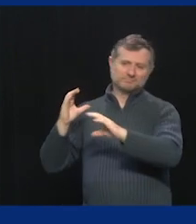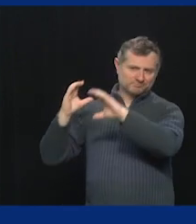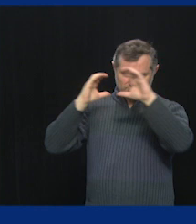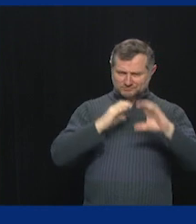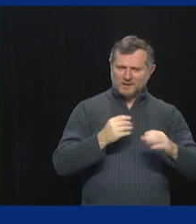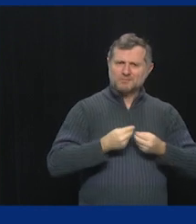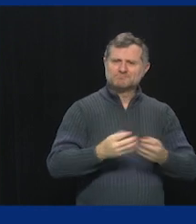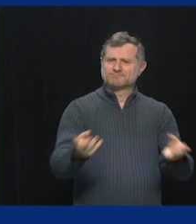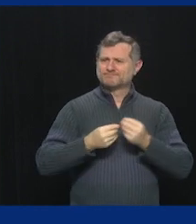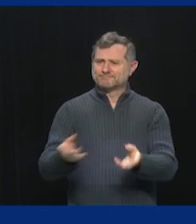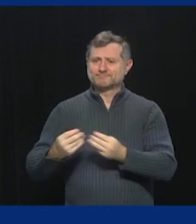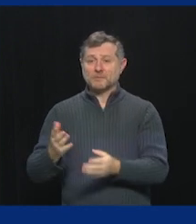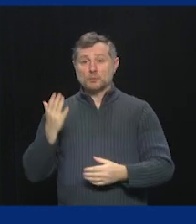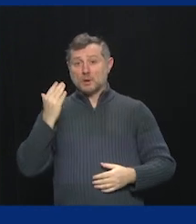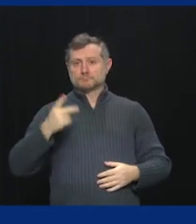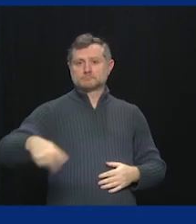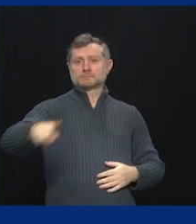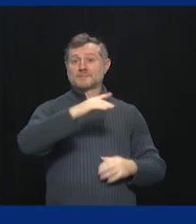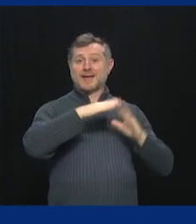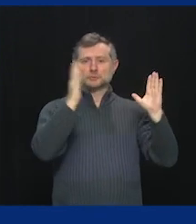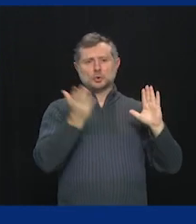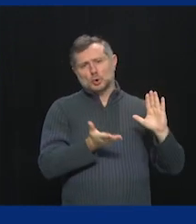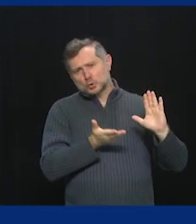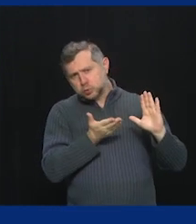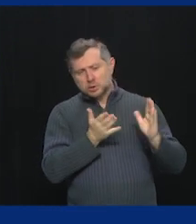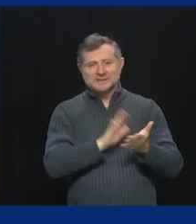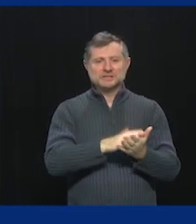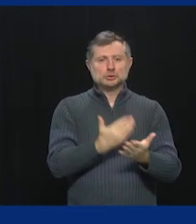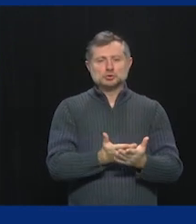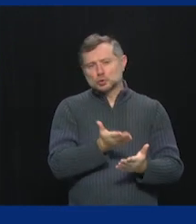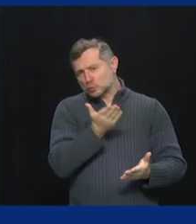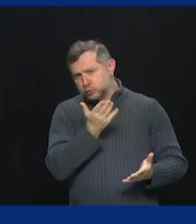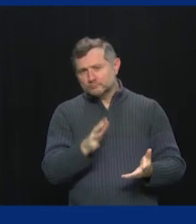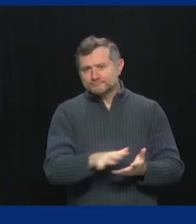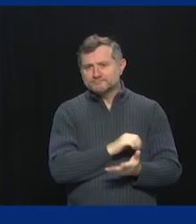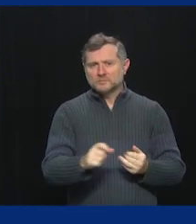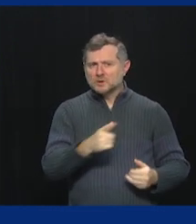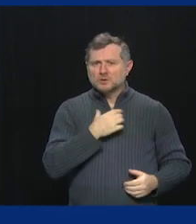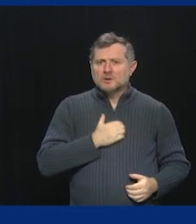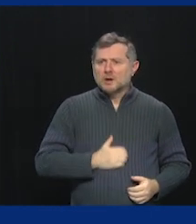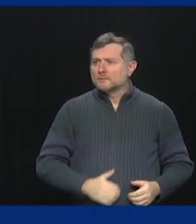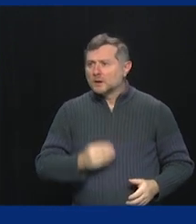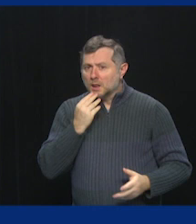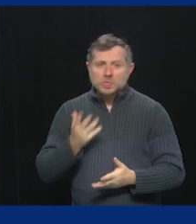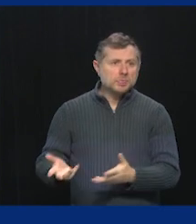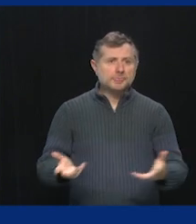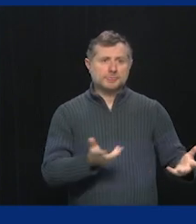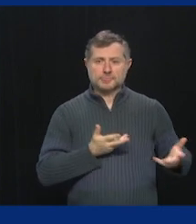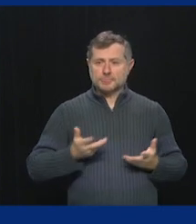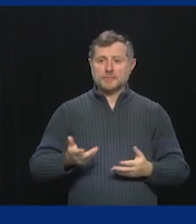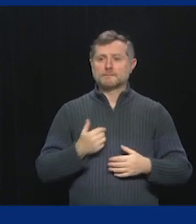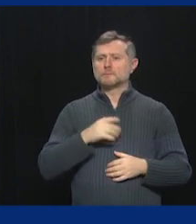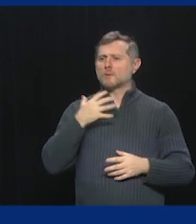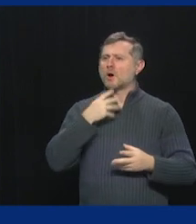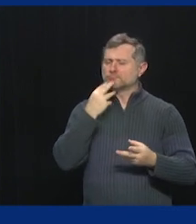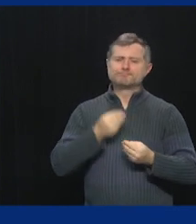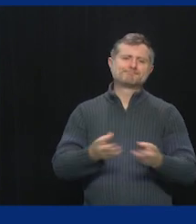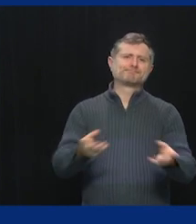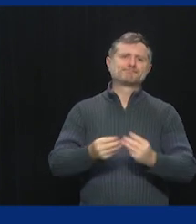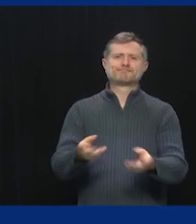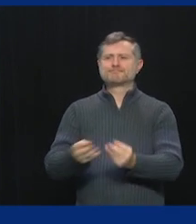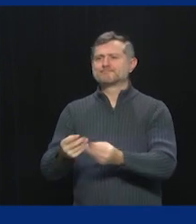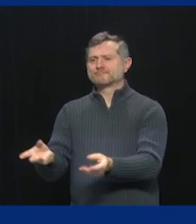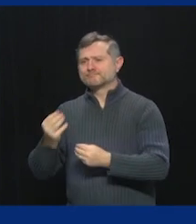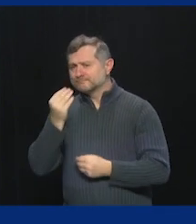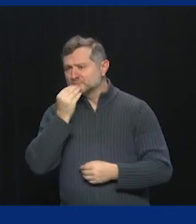a kitchen function, and they can't go back in their houses. People are literally hungry in our own city. So we addressed that immediate neighborhood, but I'm amplifying